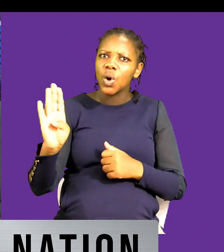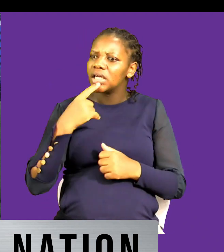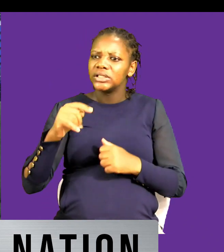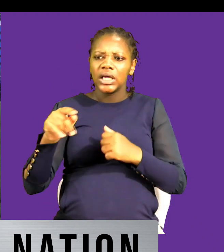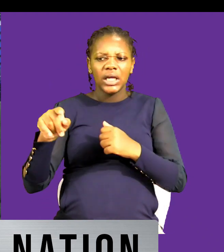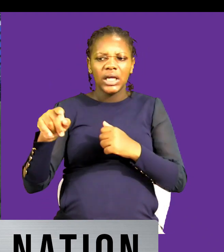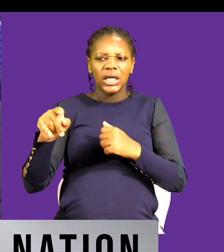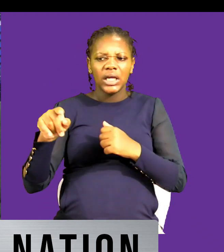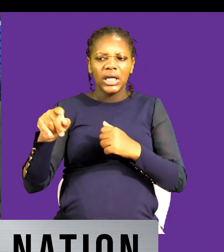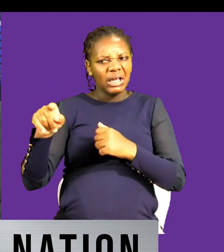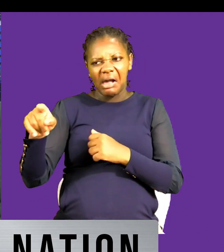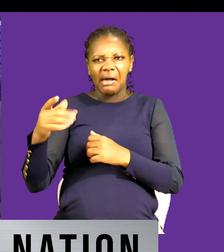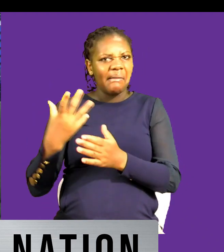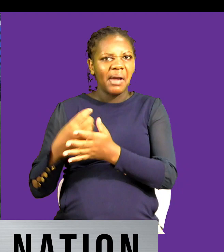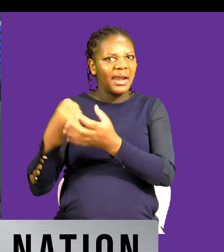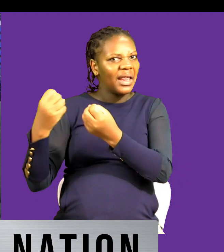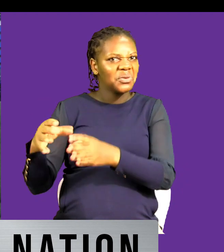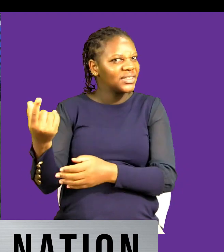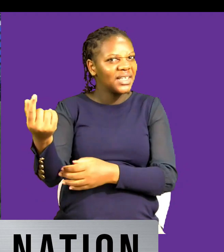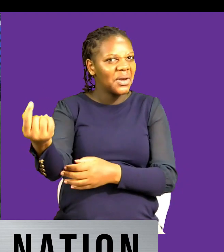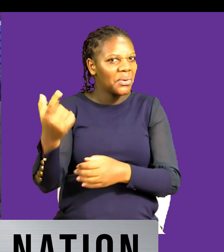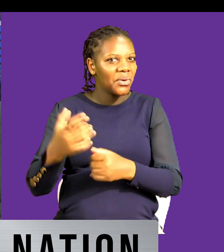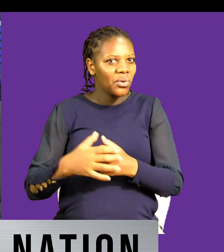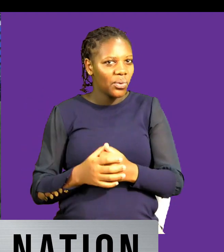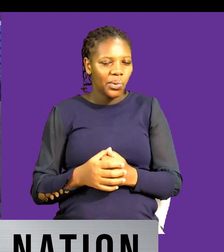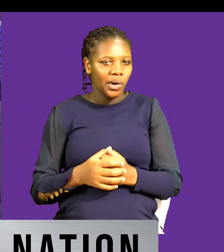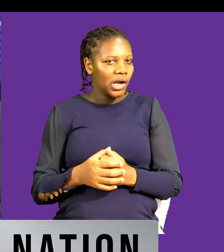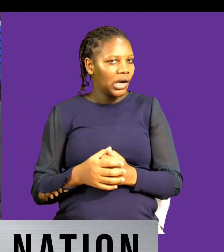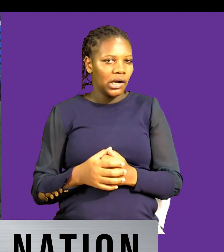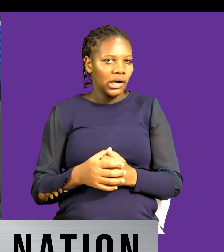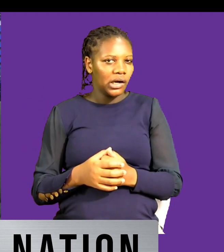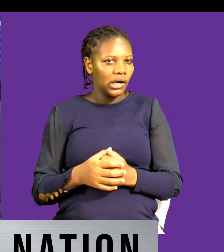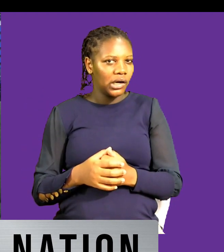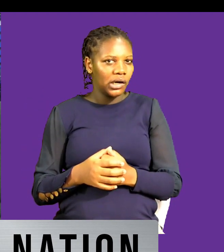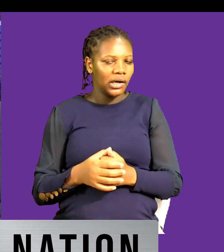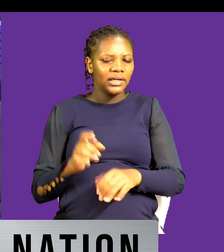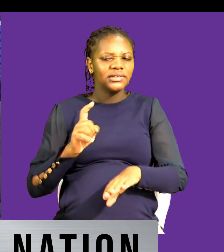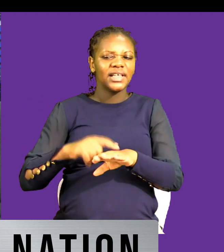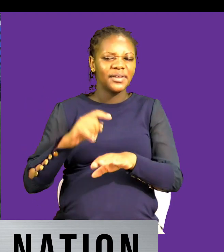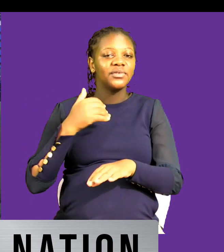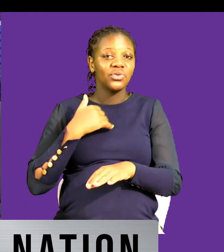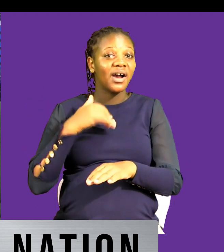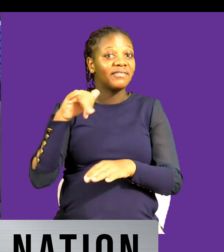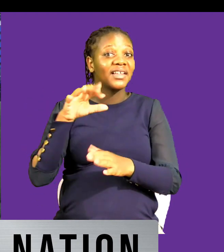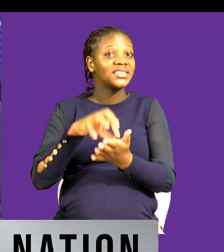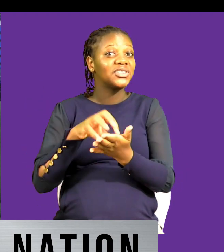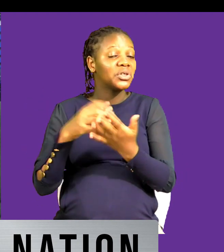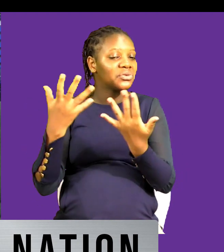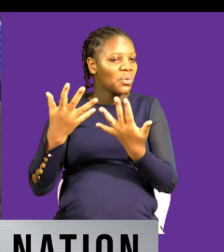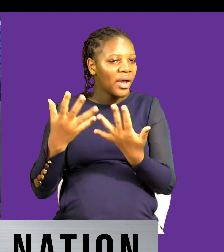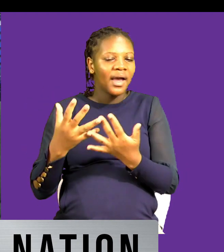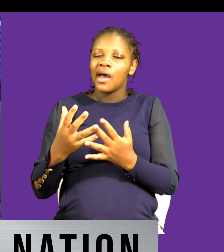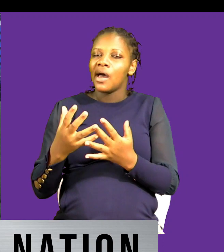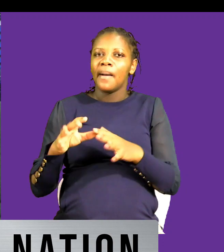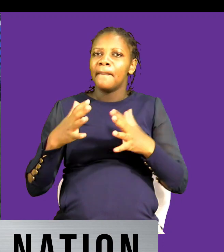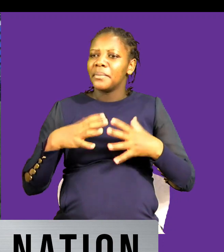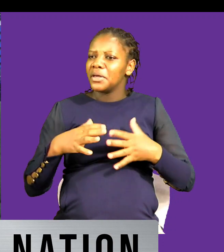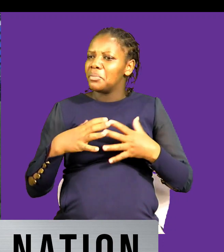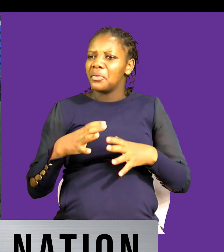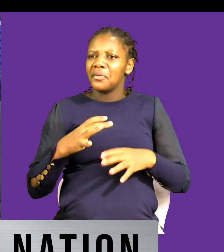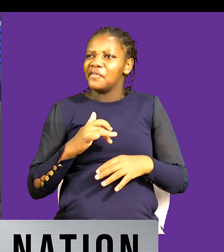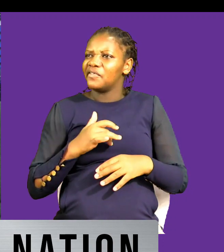these statements. So the reality is that when you have that kind of a scenario where nobody is getting convicted